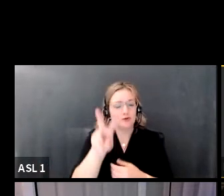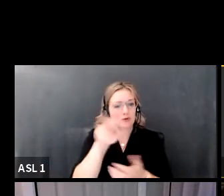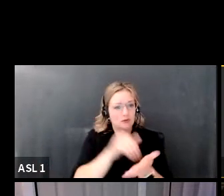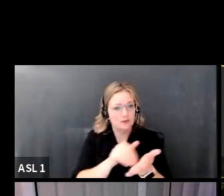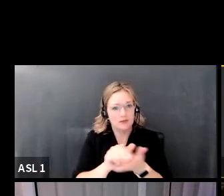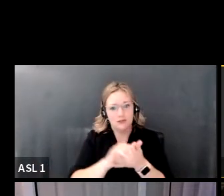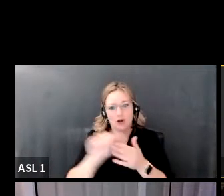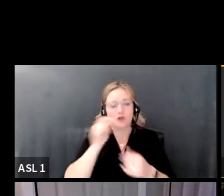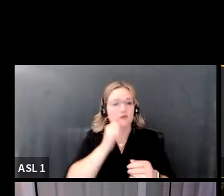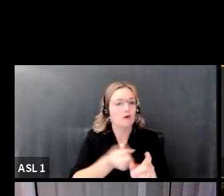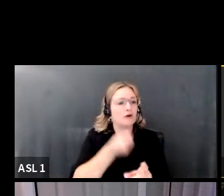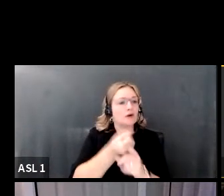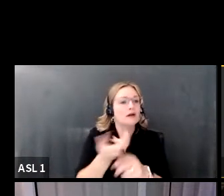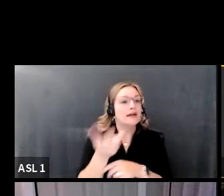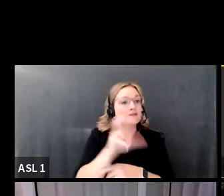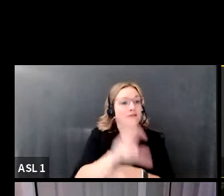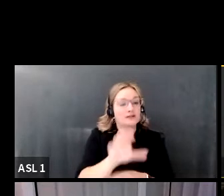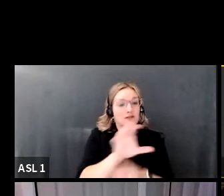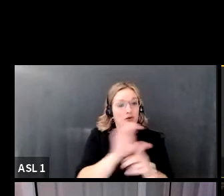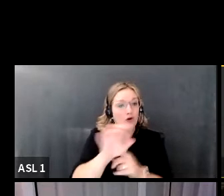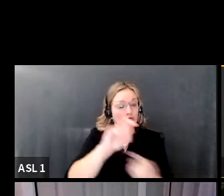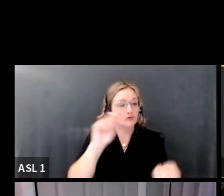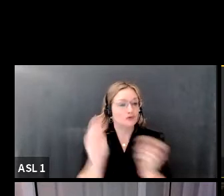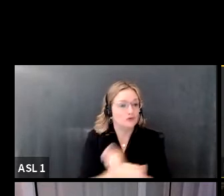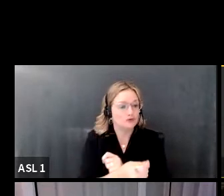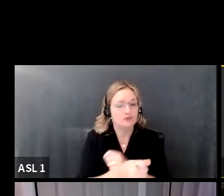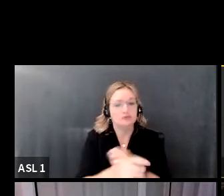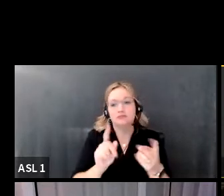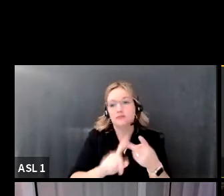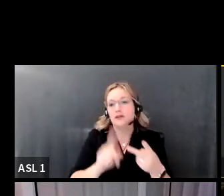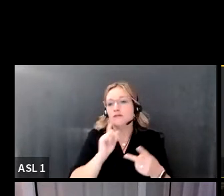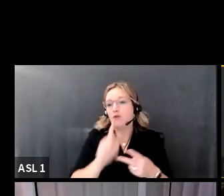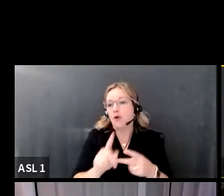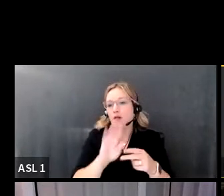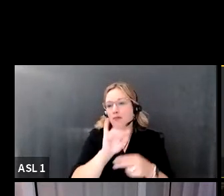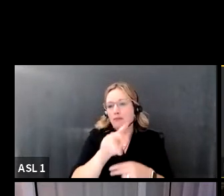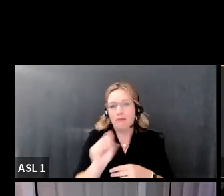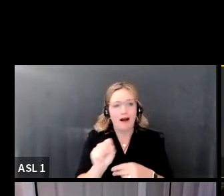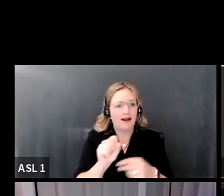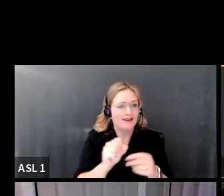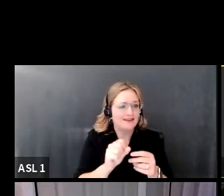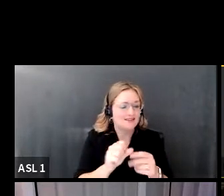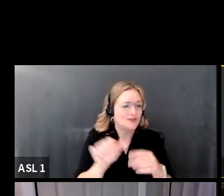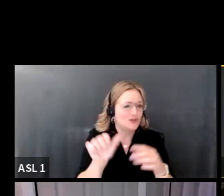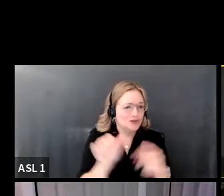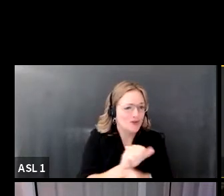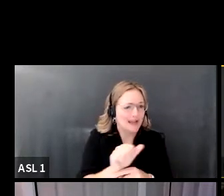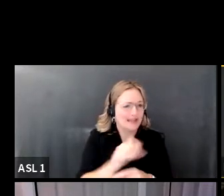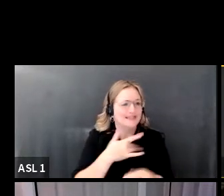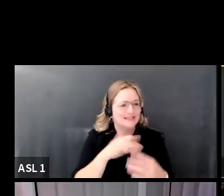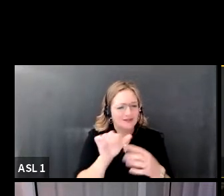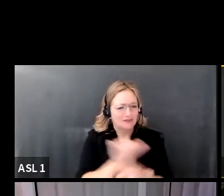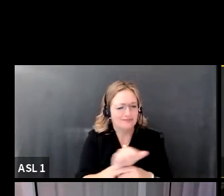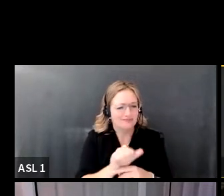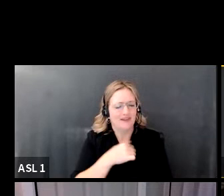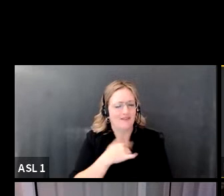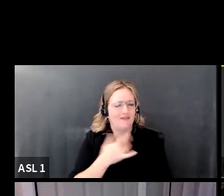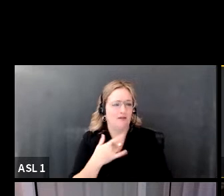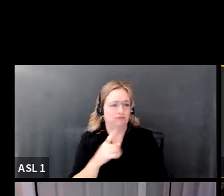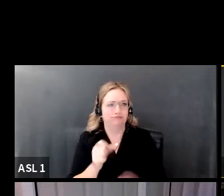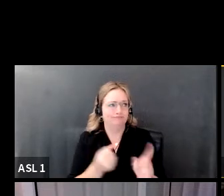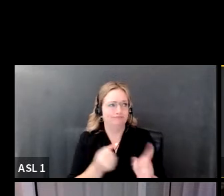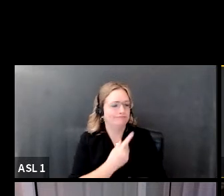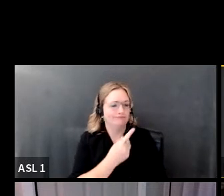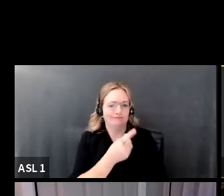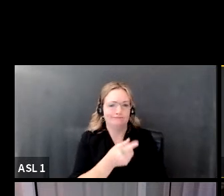culture change through strategies like implicit bias training hilariously missed the point even aside from academic evidence that now demonstrates that such trainings and